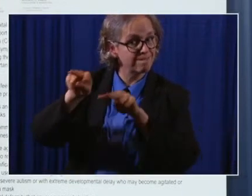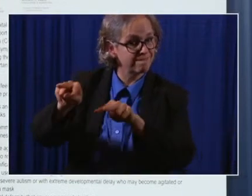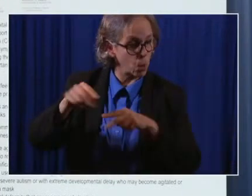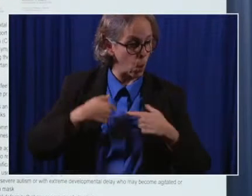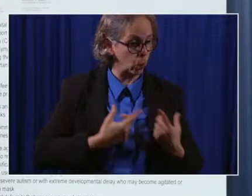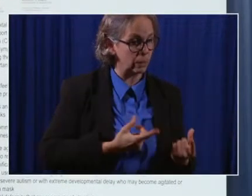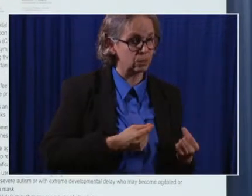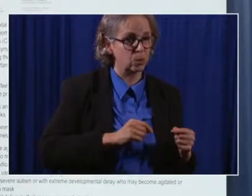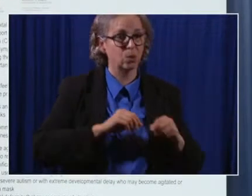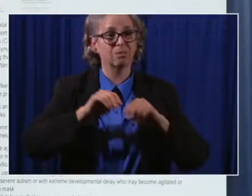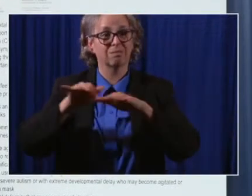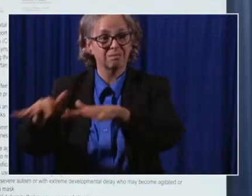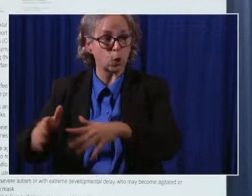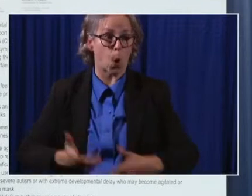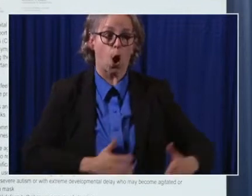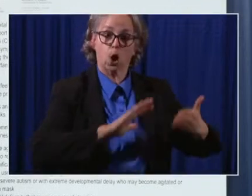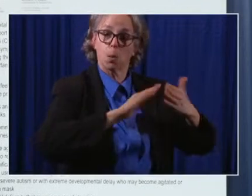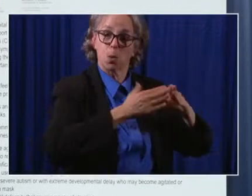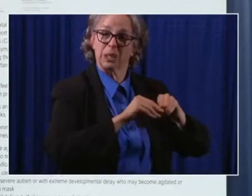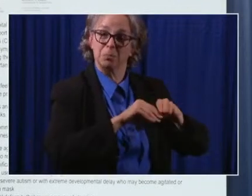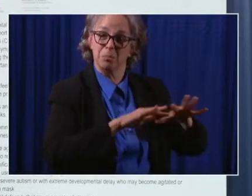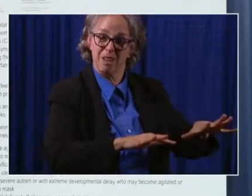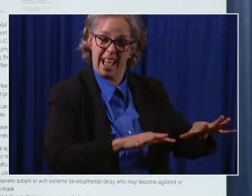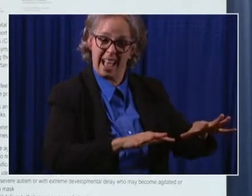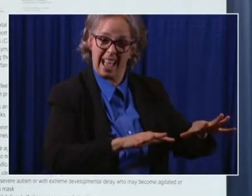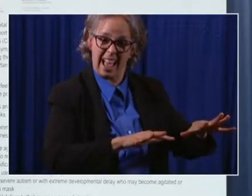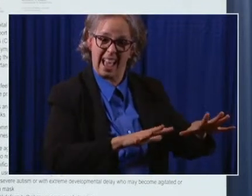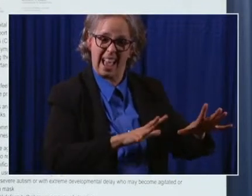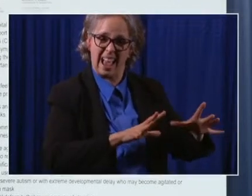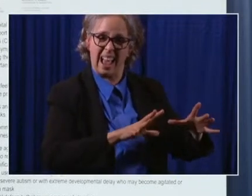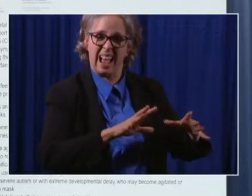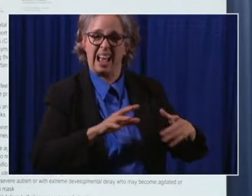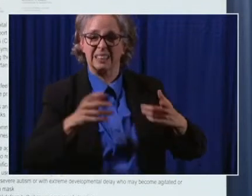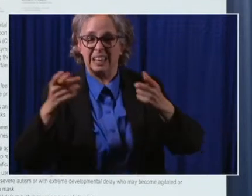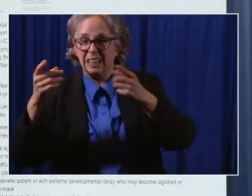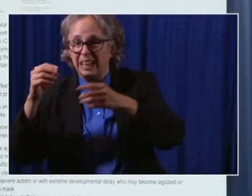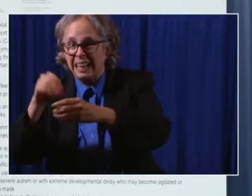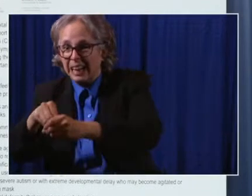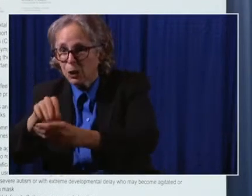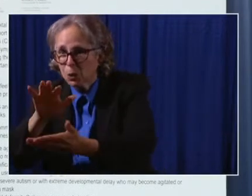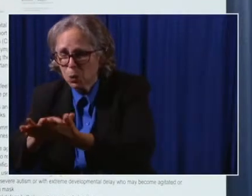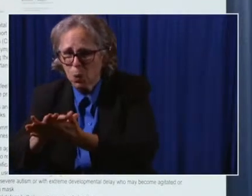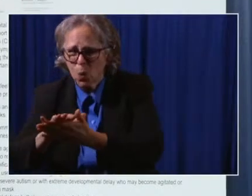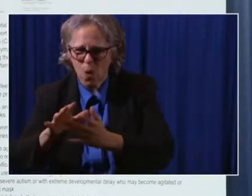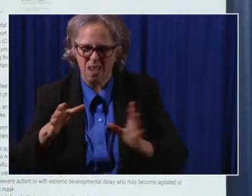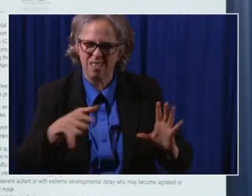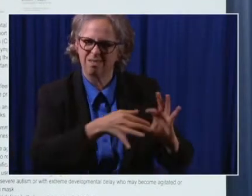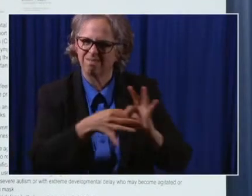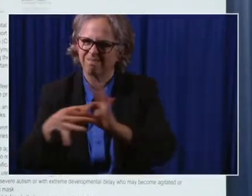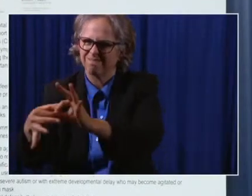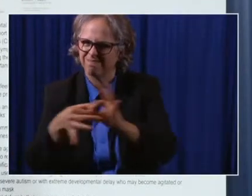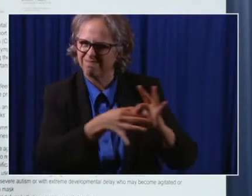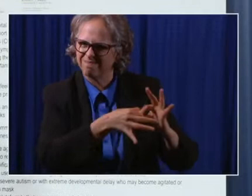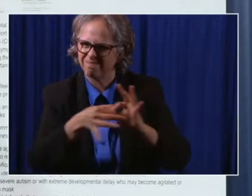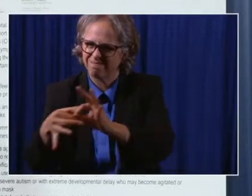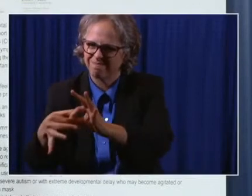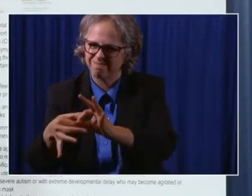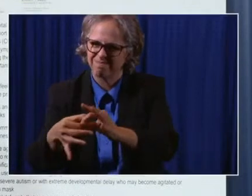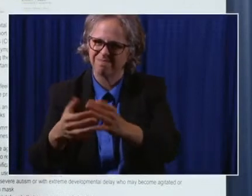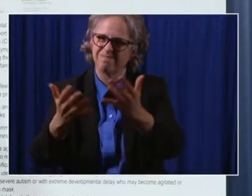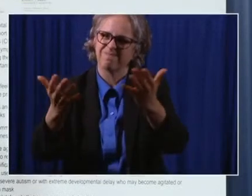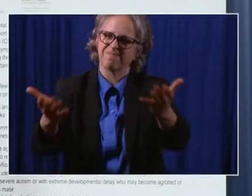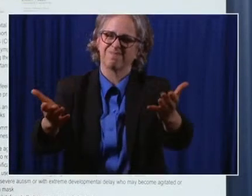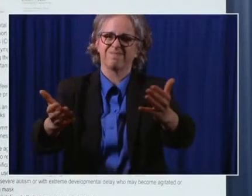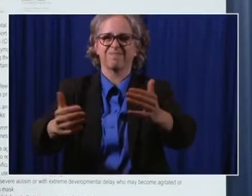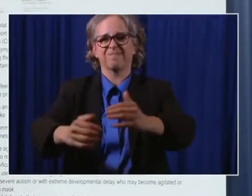community spread plus what is inside the school and what's going on in the school. So let me move to that. As you know, a